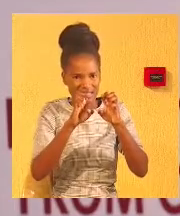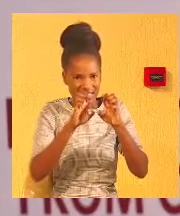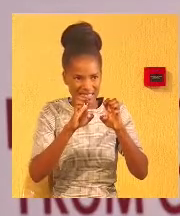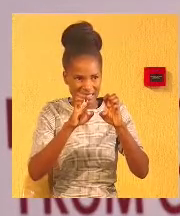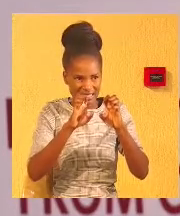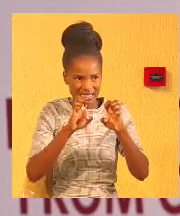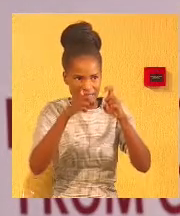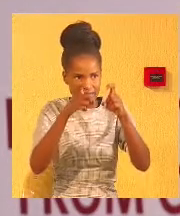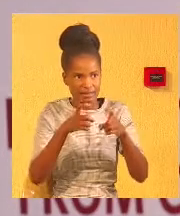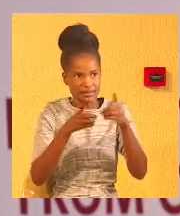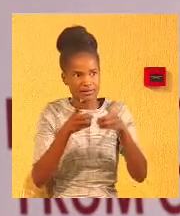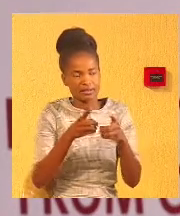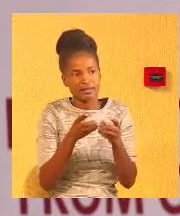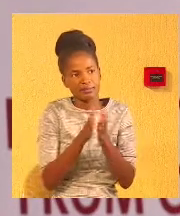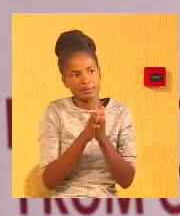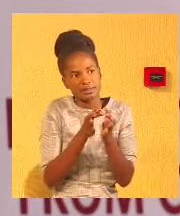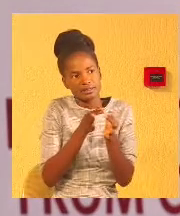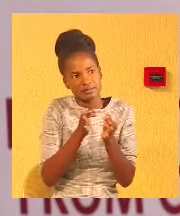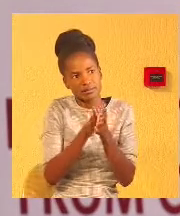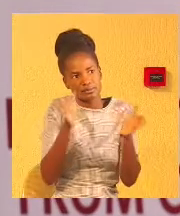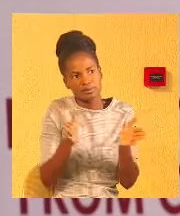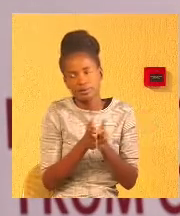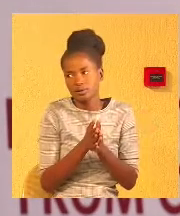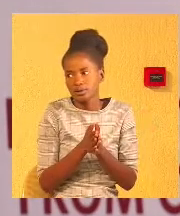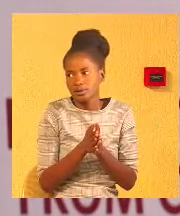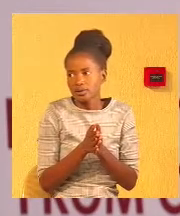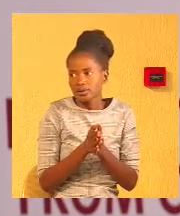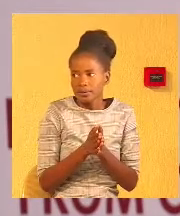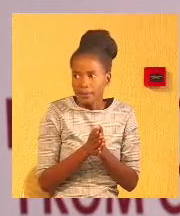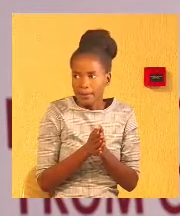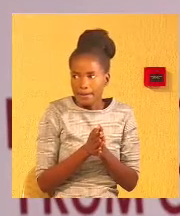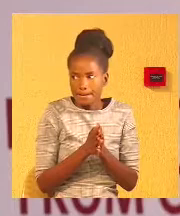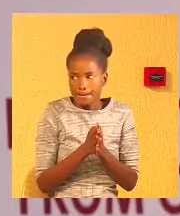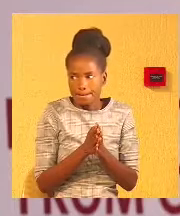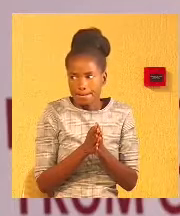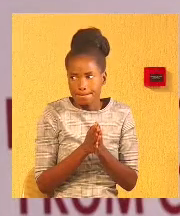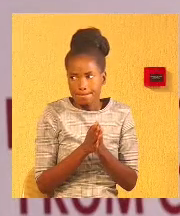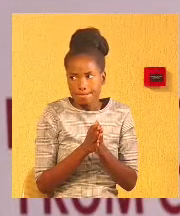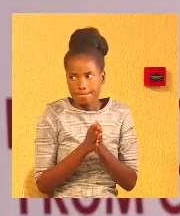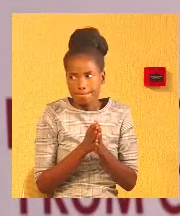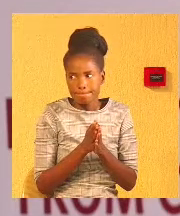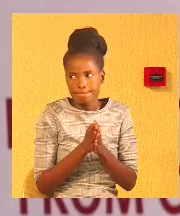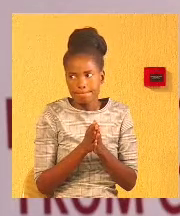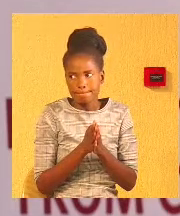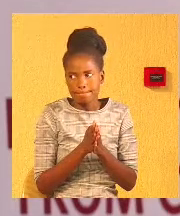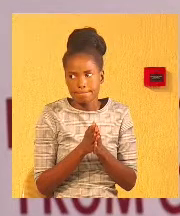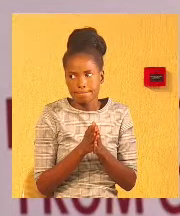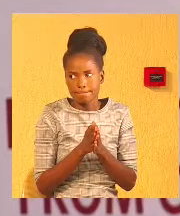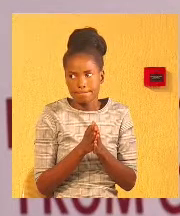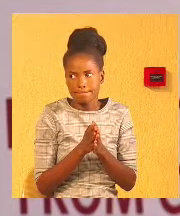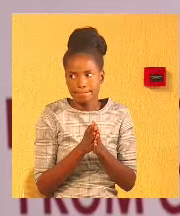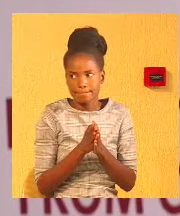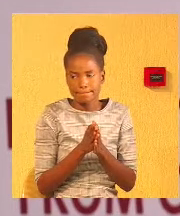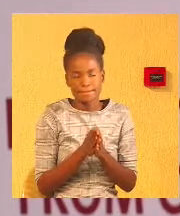touch a little bit on the permits. Are there permits for farmers who are in urban areas and can't access their farms and so on, to be able